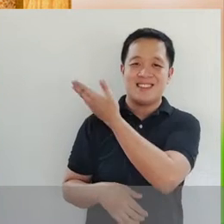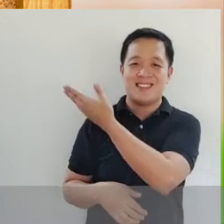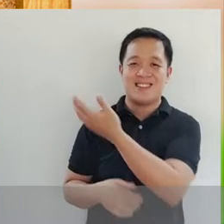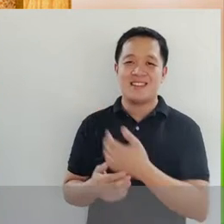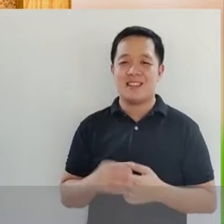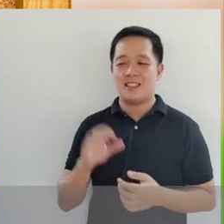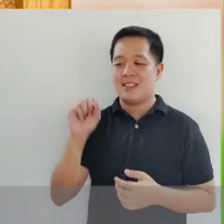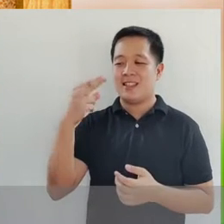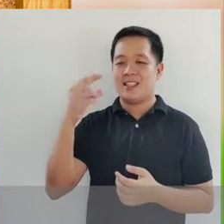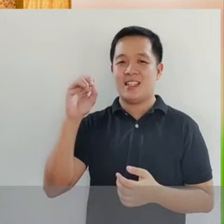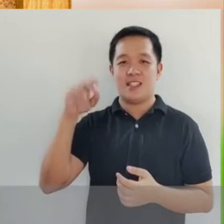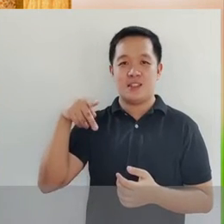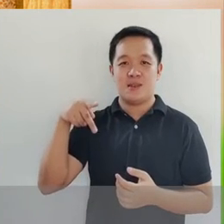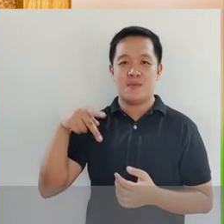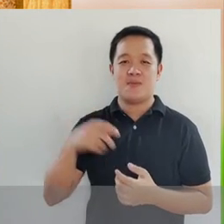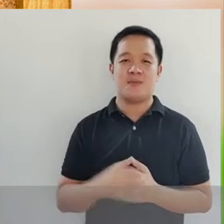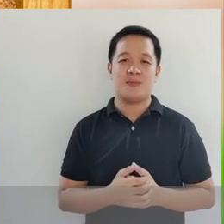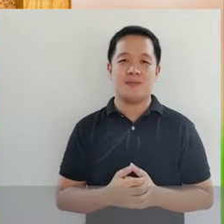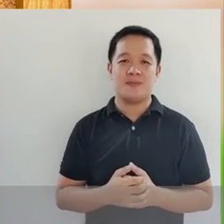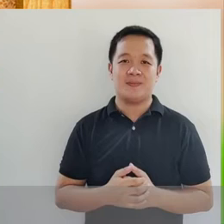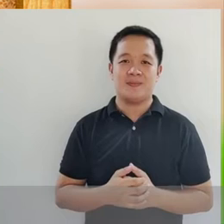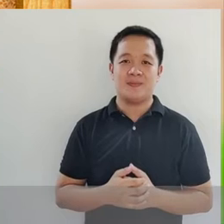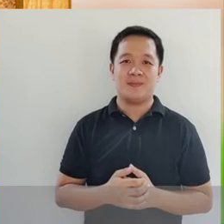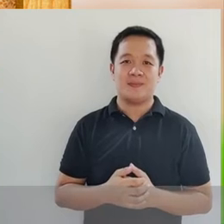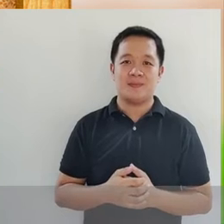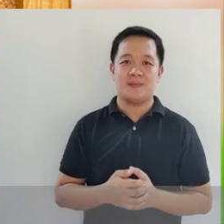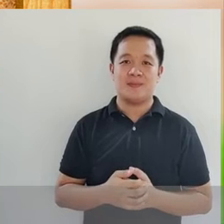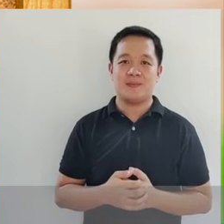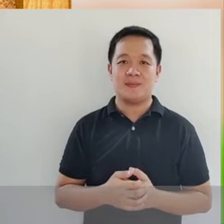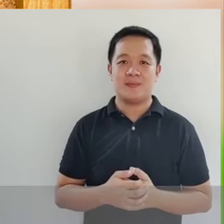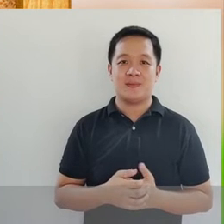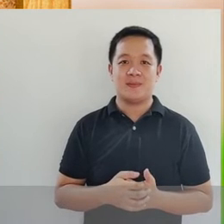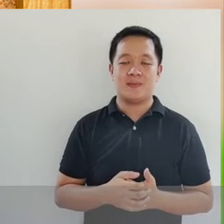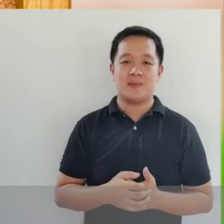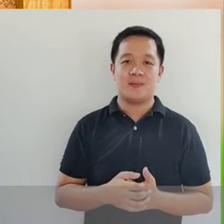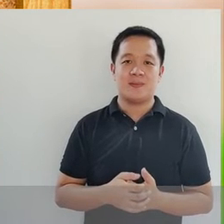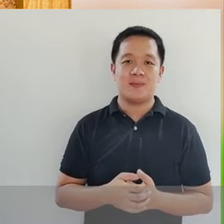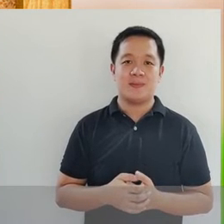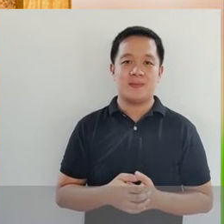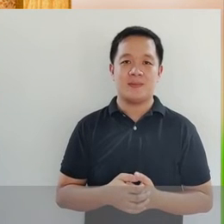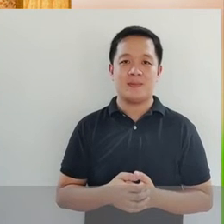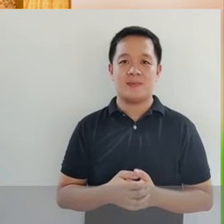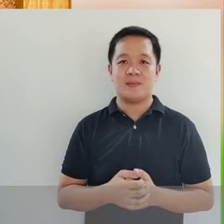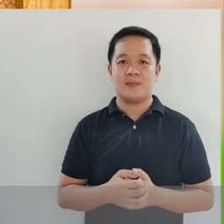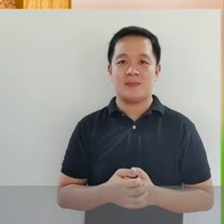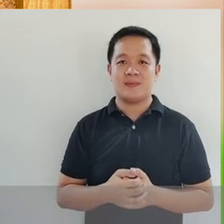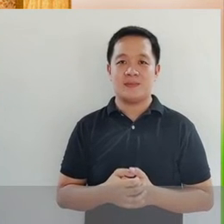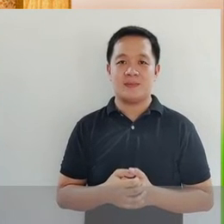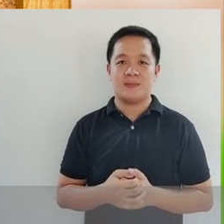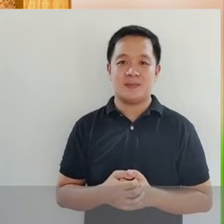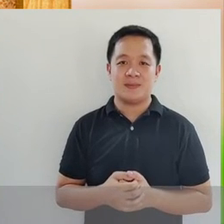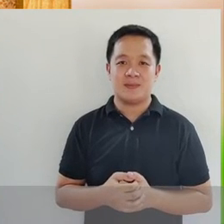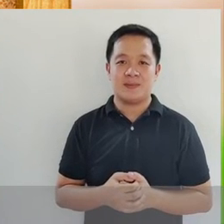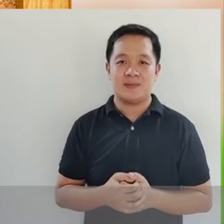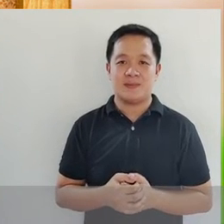This one is a shop.